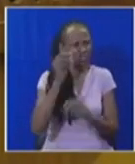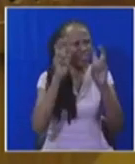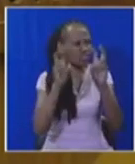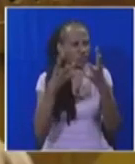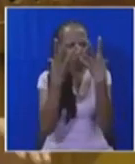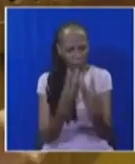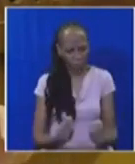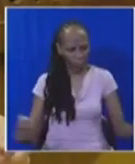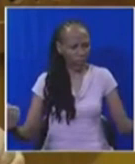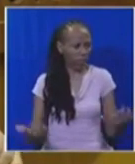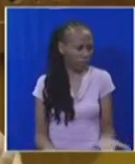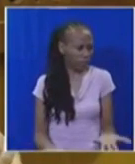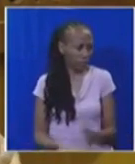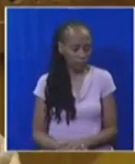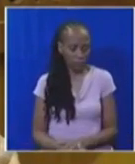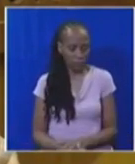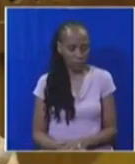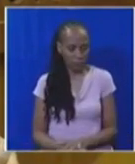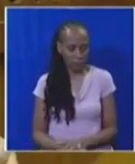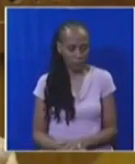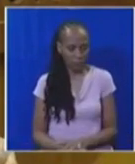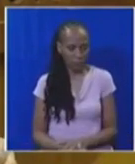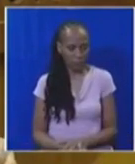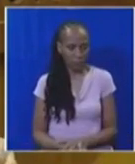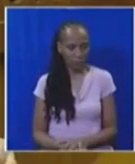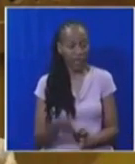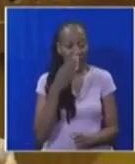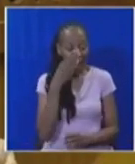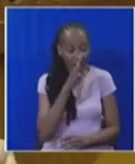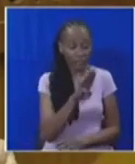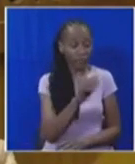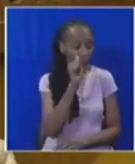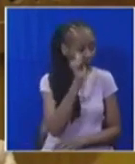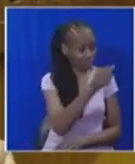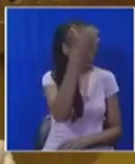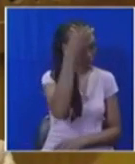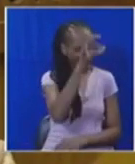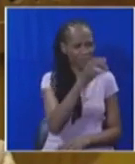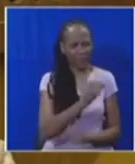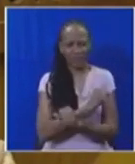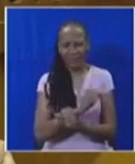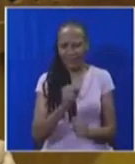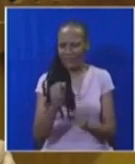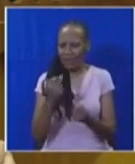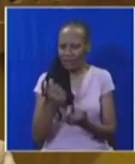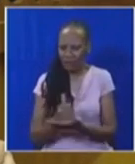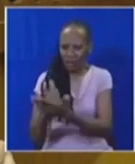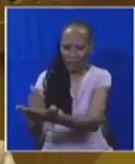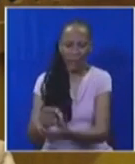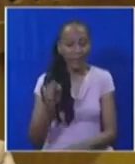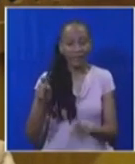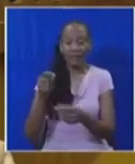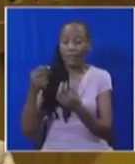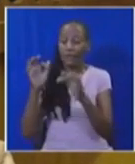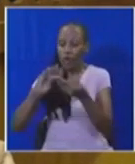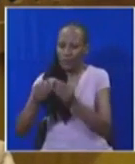impacts. The continued denialist attitude of this government is in stark contrast to the situation on the ground, where we